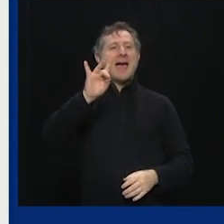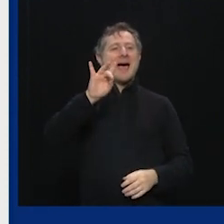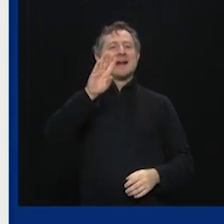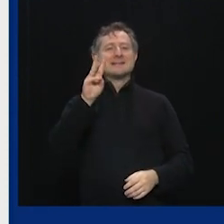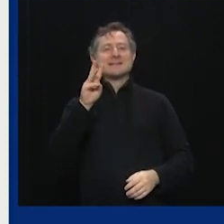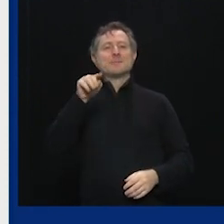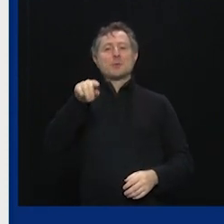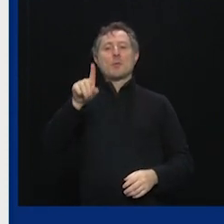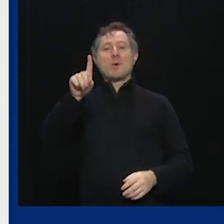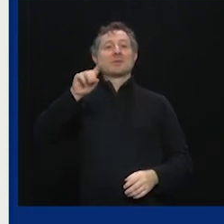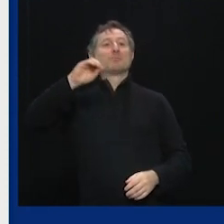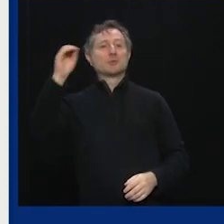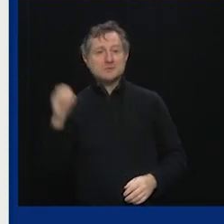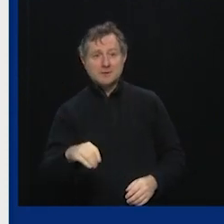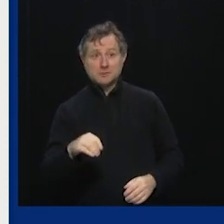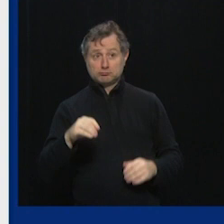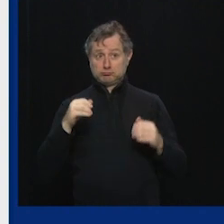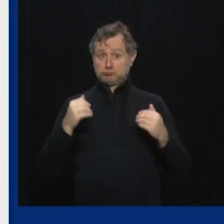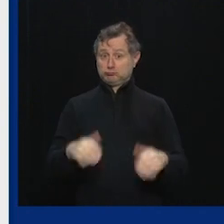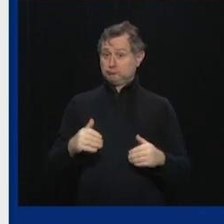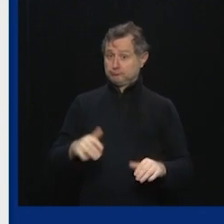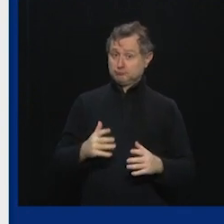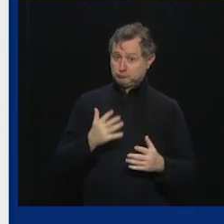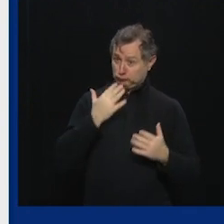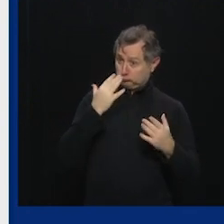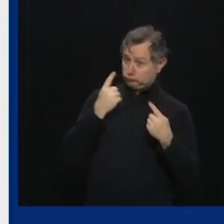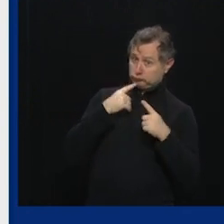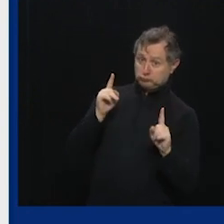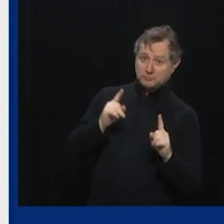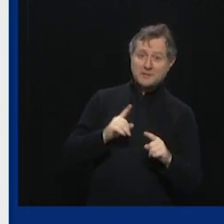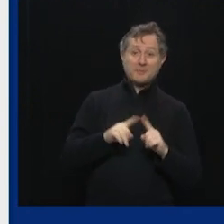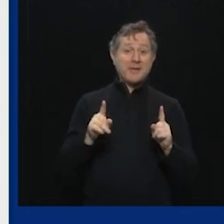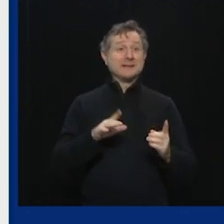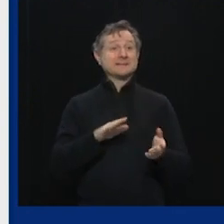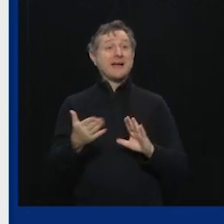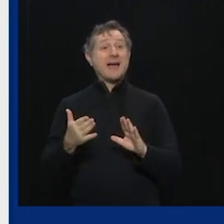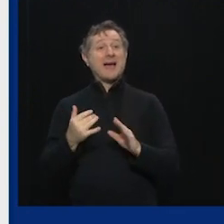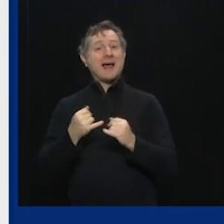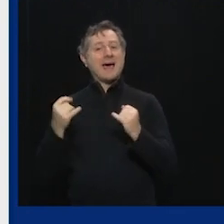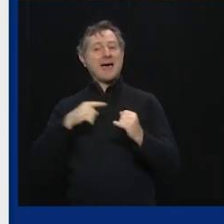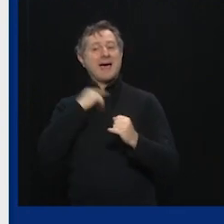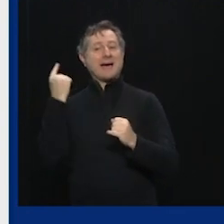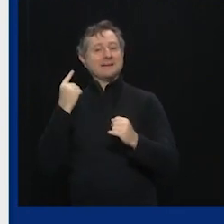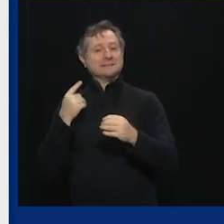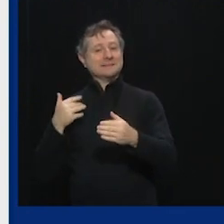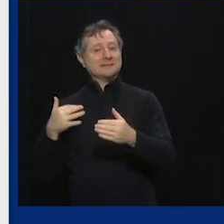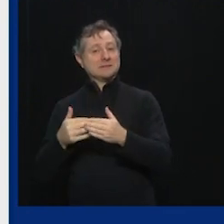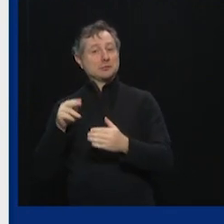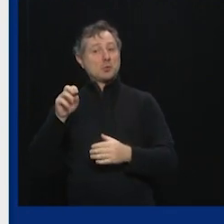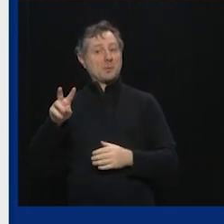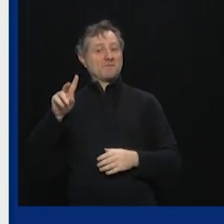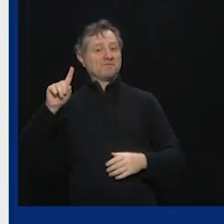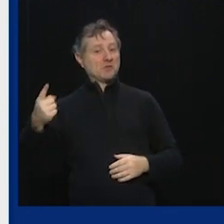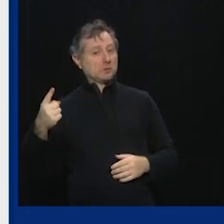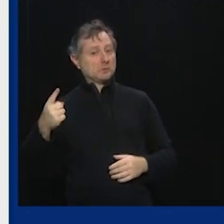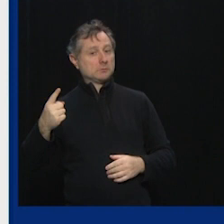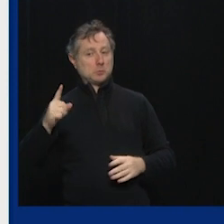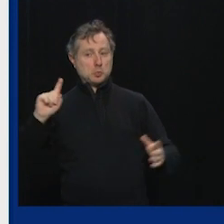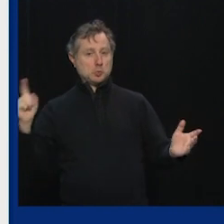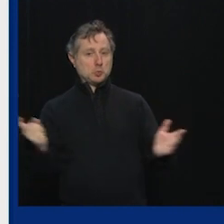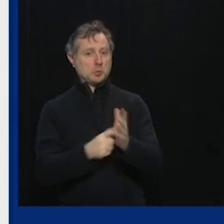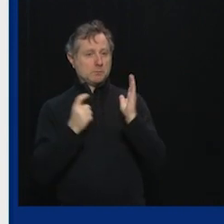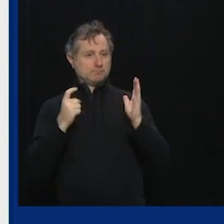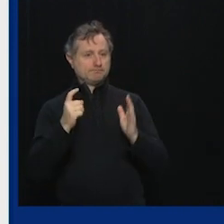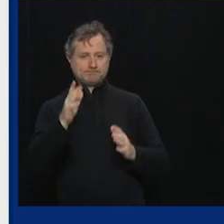86.1%. Remind everybody we have a deadline coming up. November 1st, vaccine requirement is going to be in place